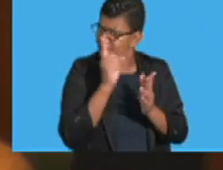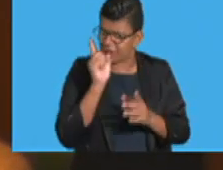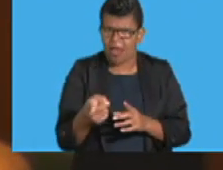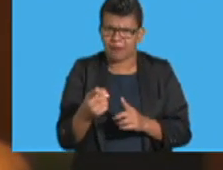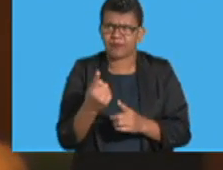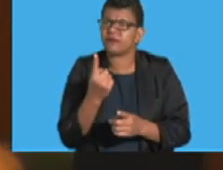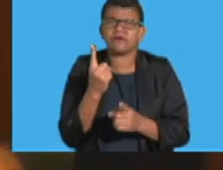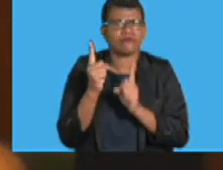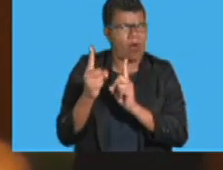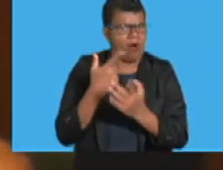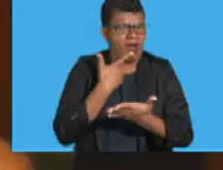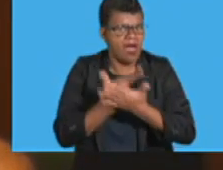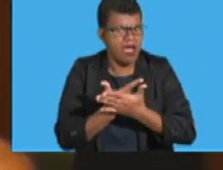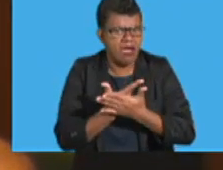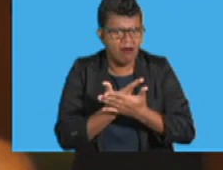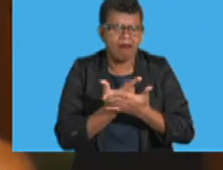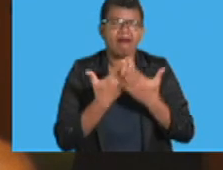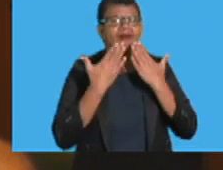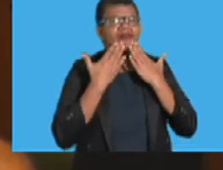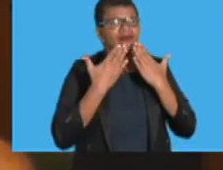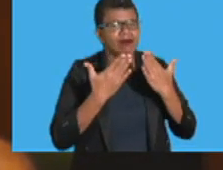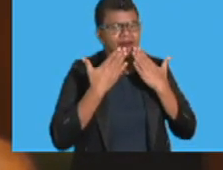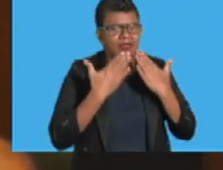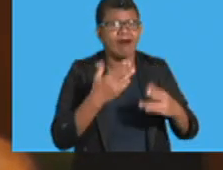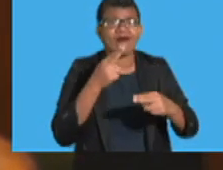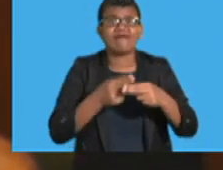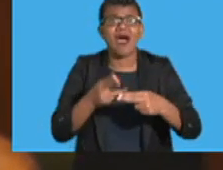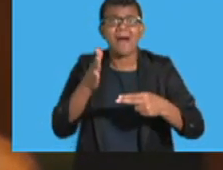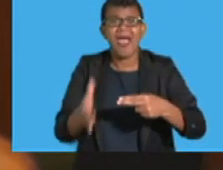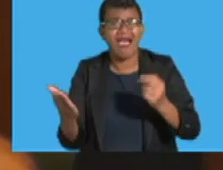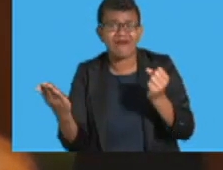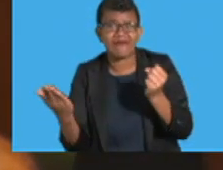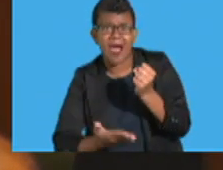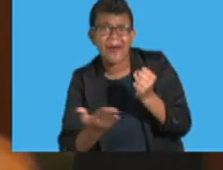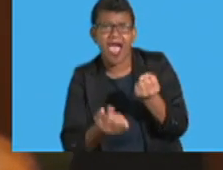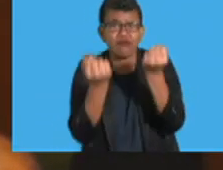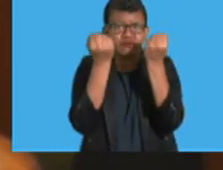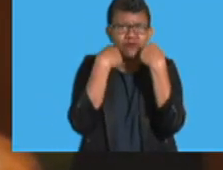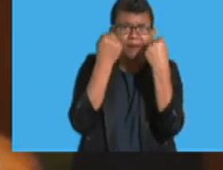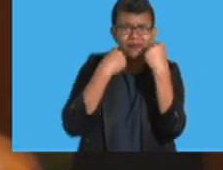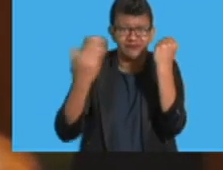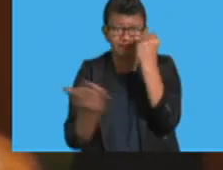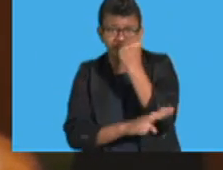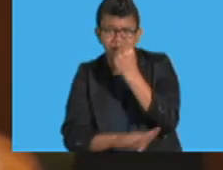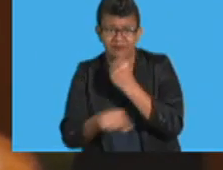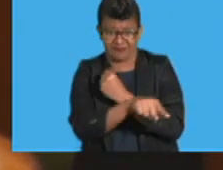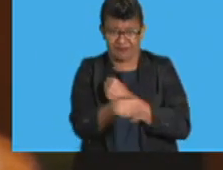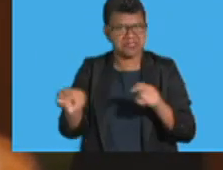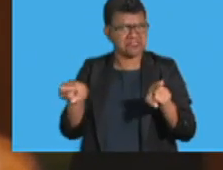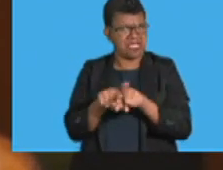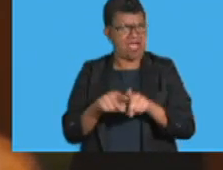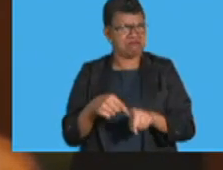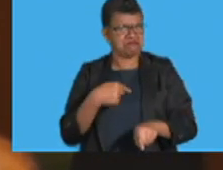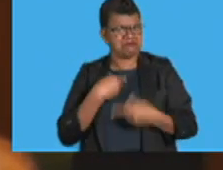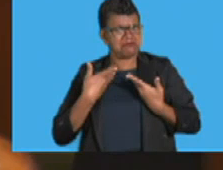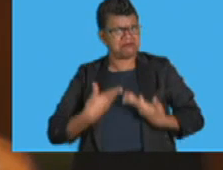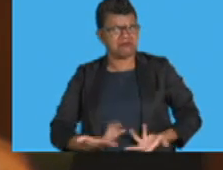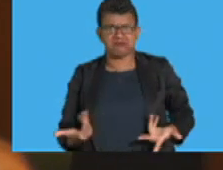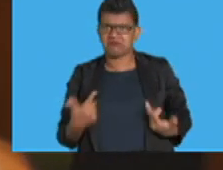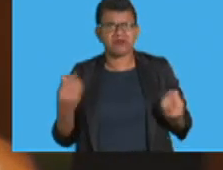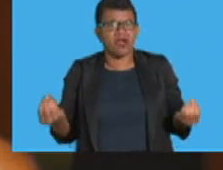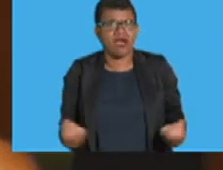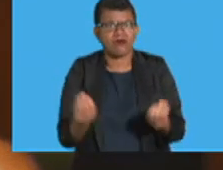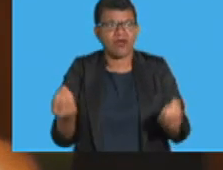They are very effective examples of their own communities. Sugarcane farmers like I continue empowering women because Fiji